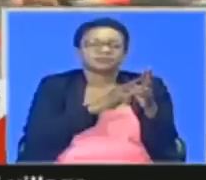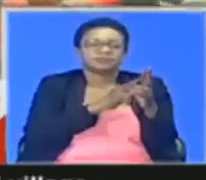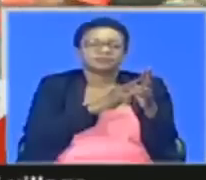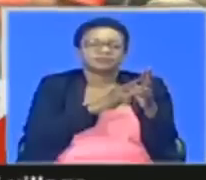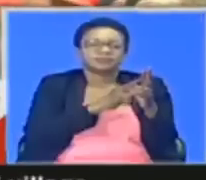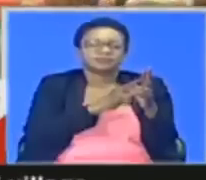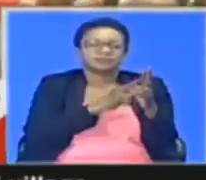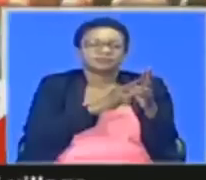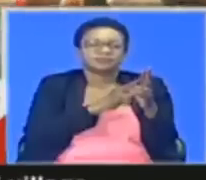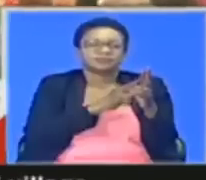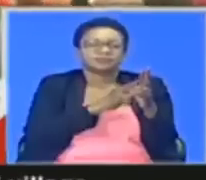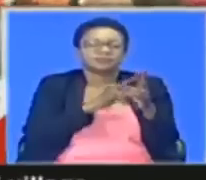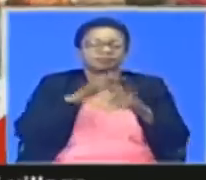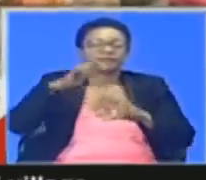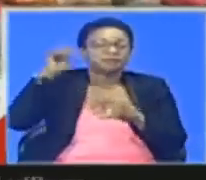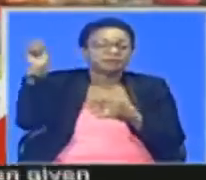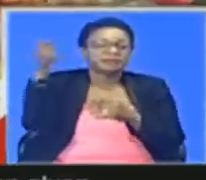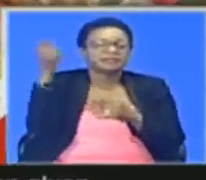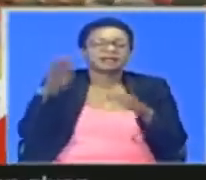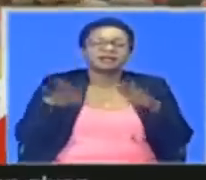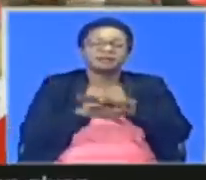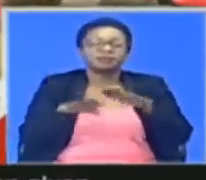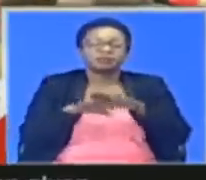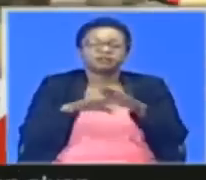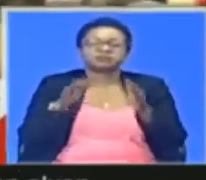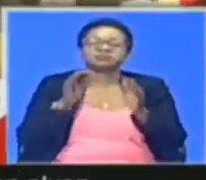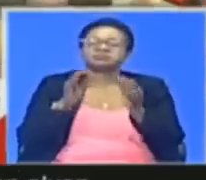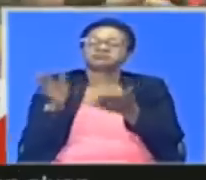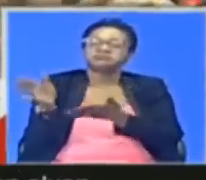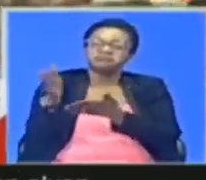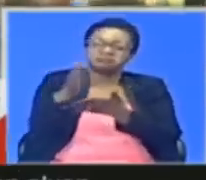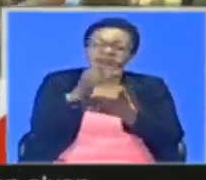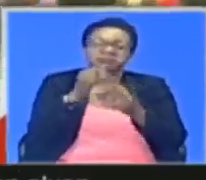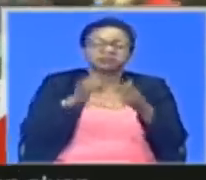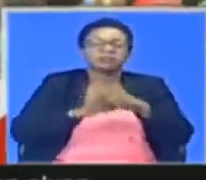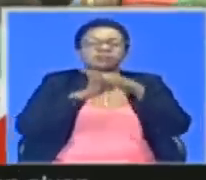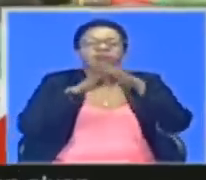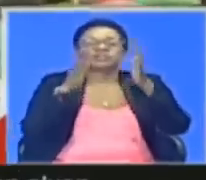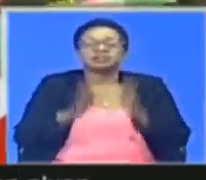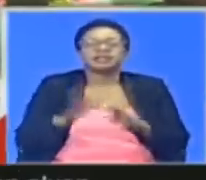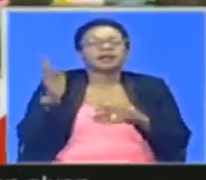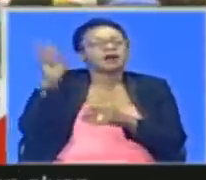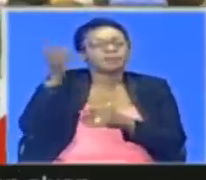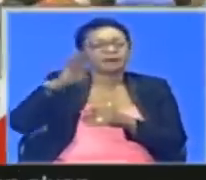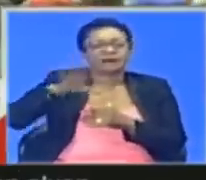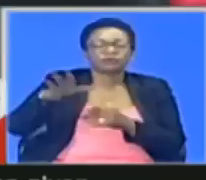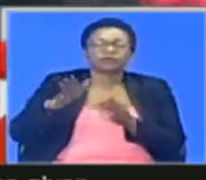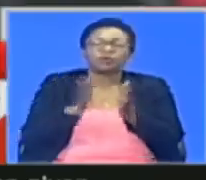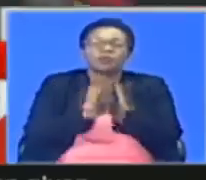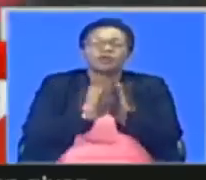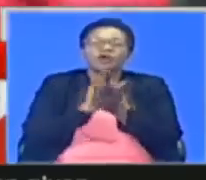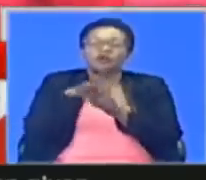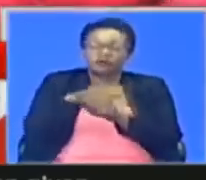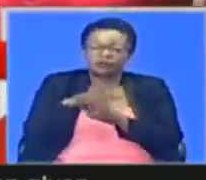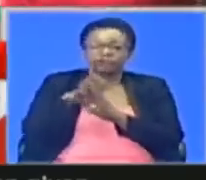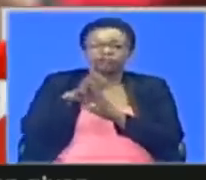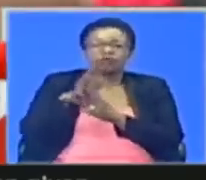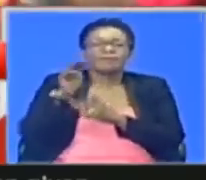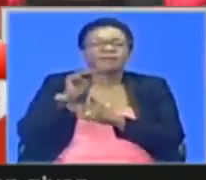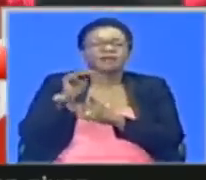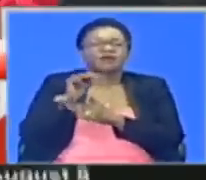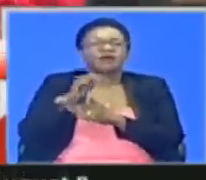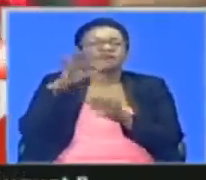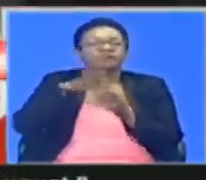The president and his deputy rallied supporters in Nairobi County with over 2 million votes at stake.